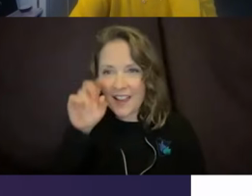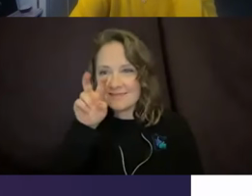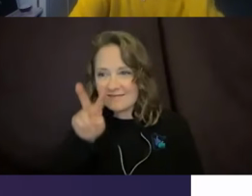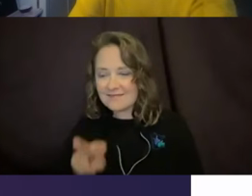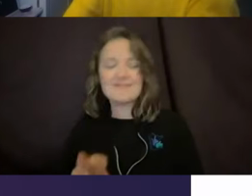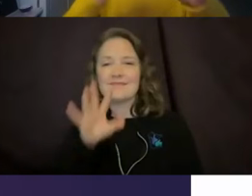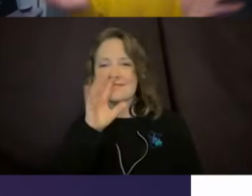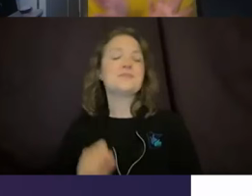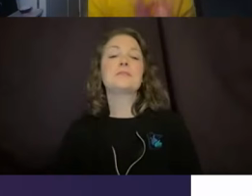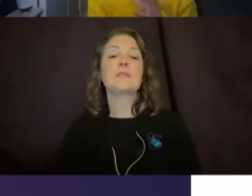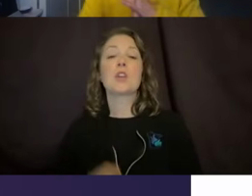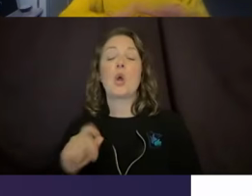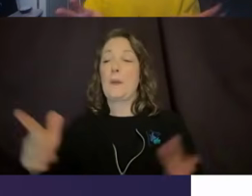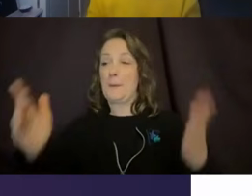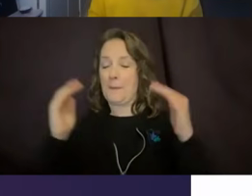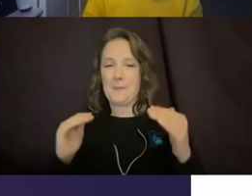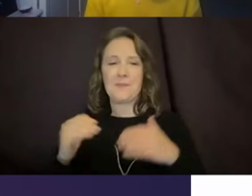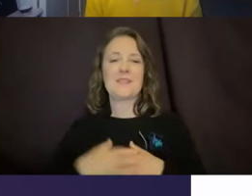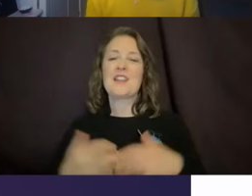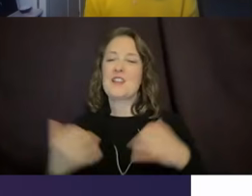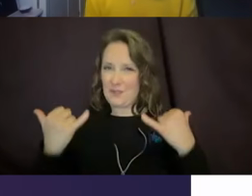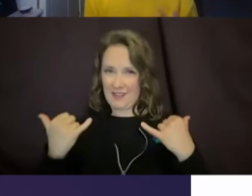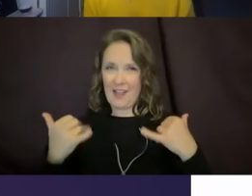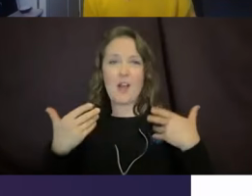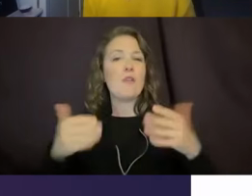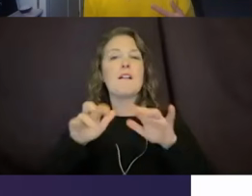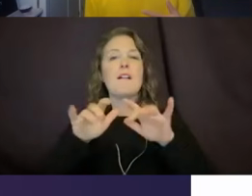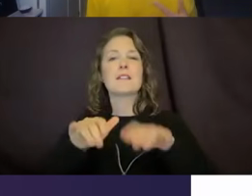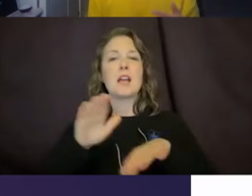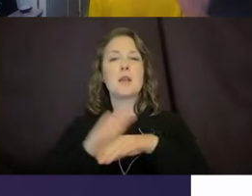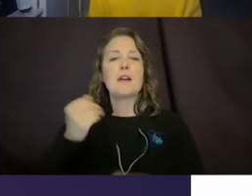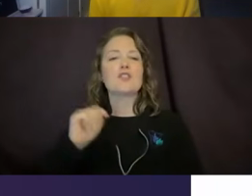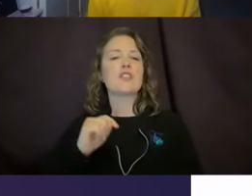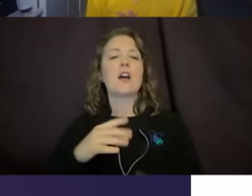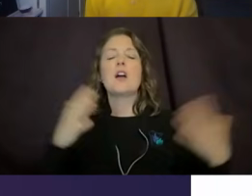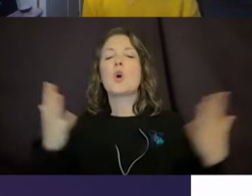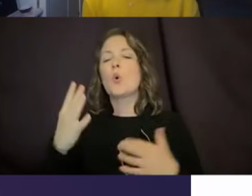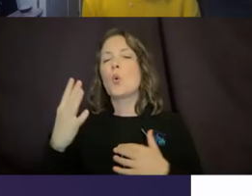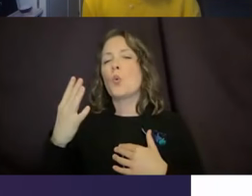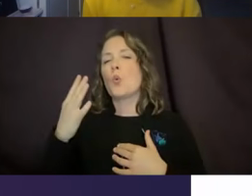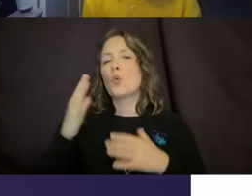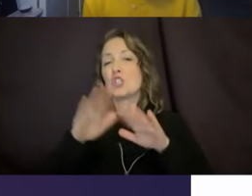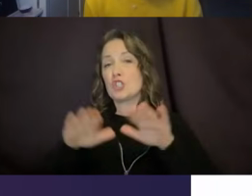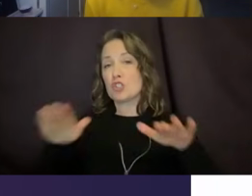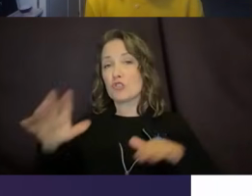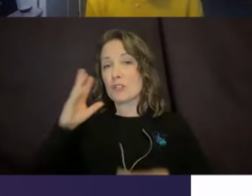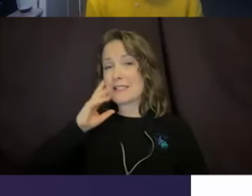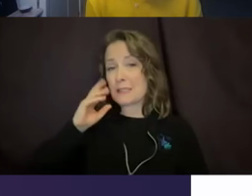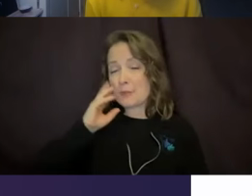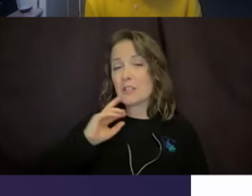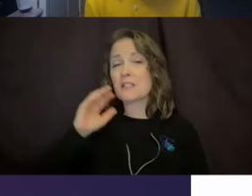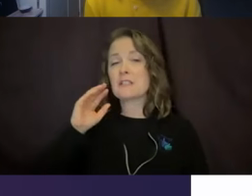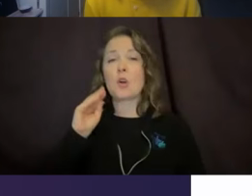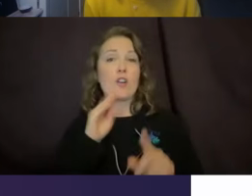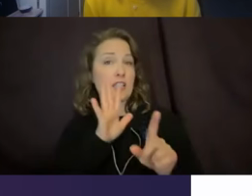But I invite you all to write in the chat, what thoughts do you think children develop when they're exposed to or directly